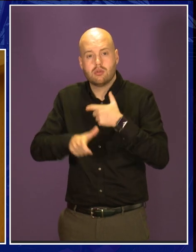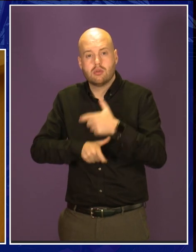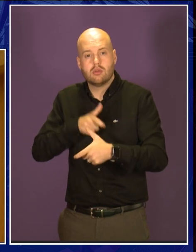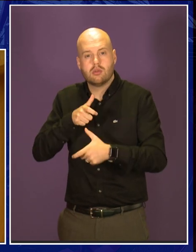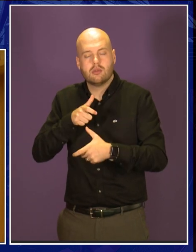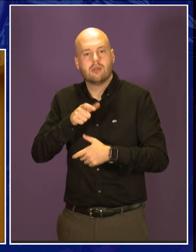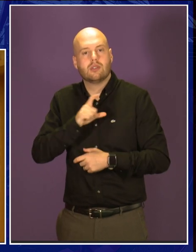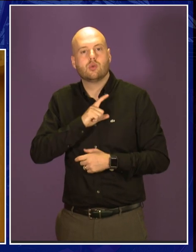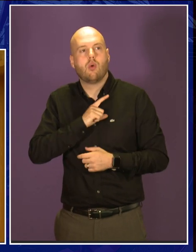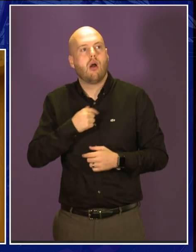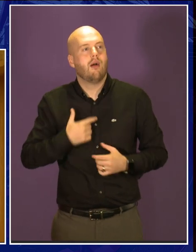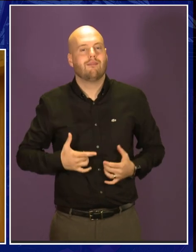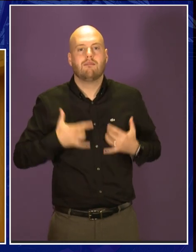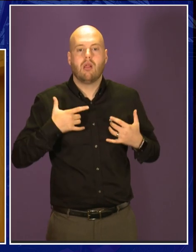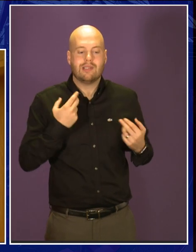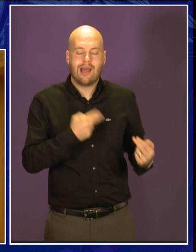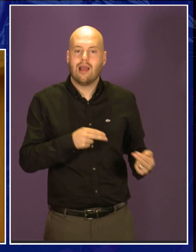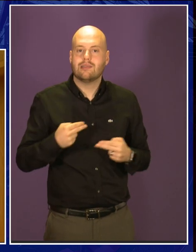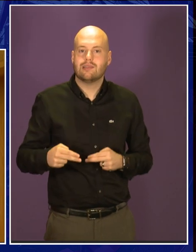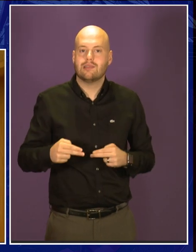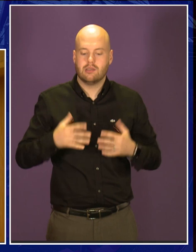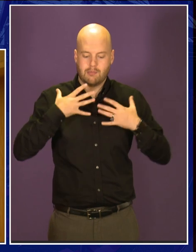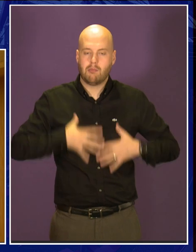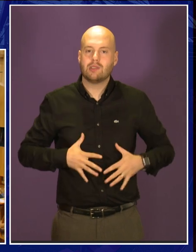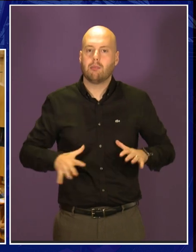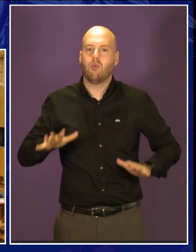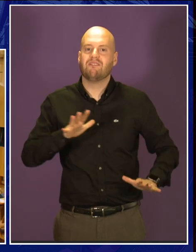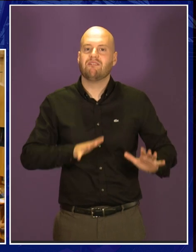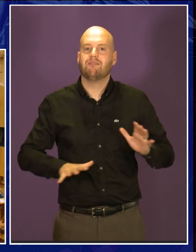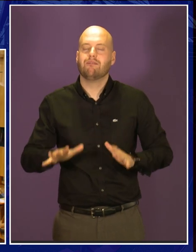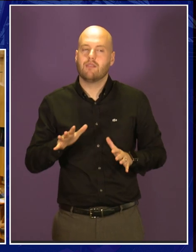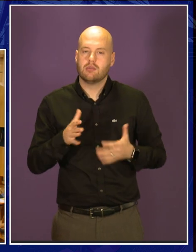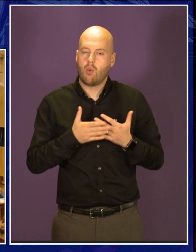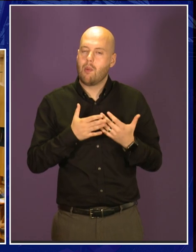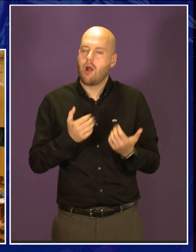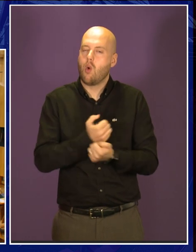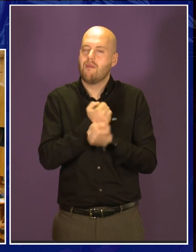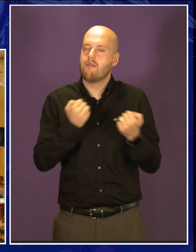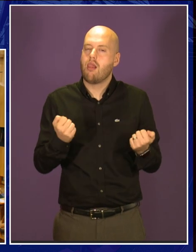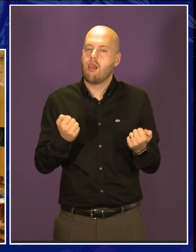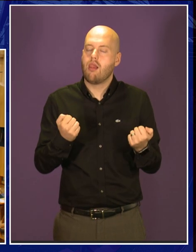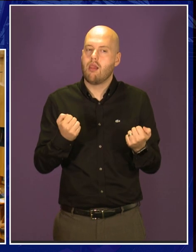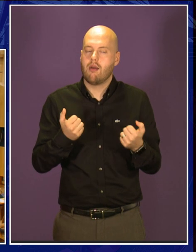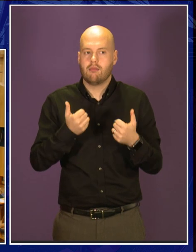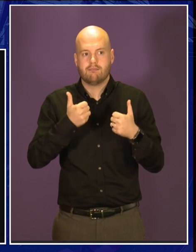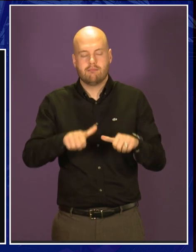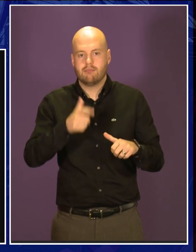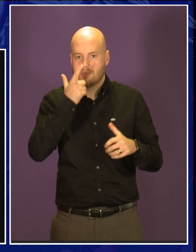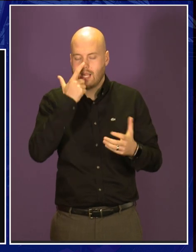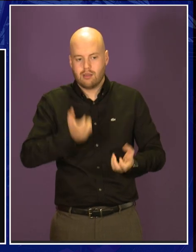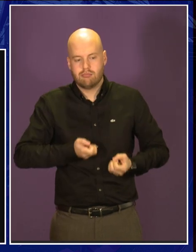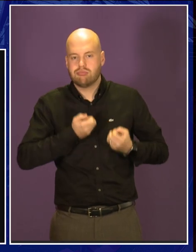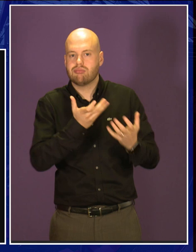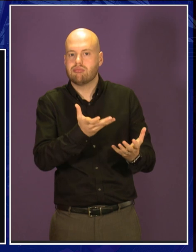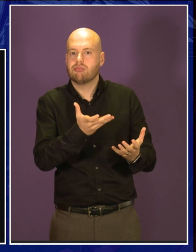powerful, movement, because it goes deep at the heart of our souls, at the heart of our being.